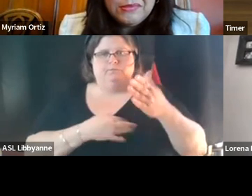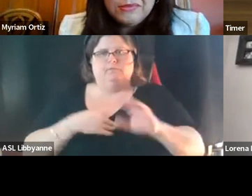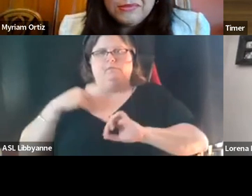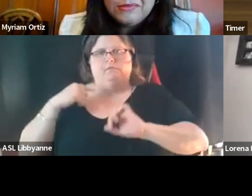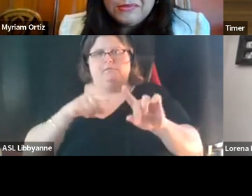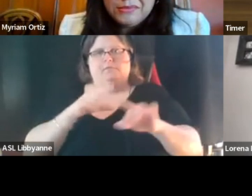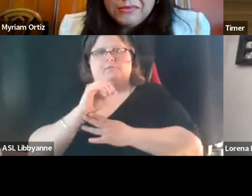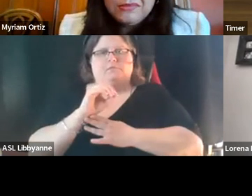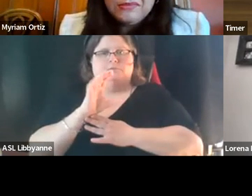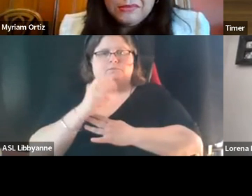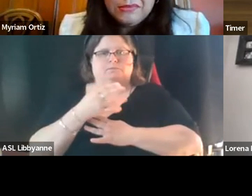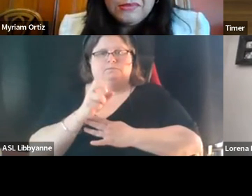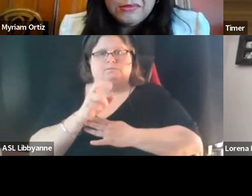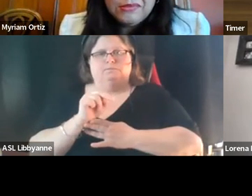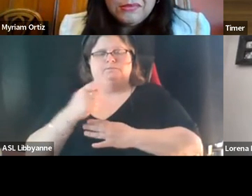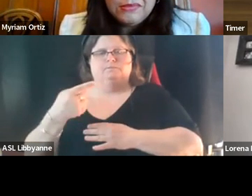Orchard Garden K Public School.